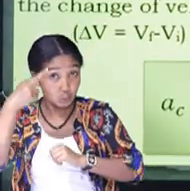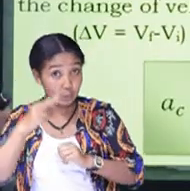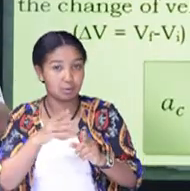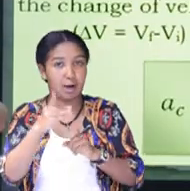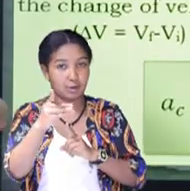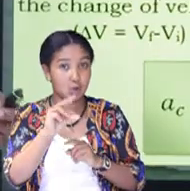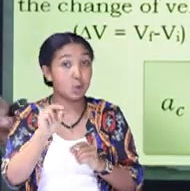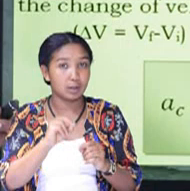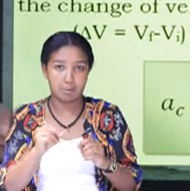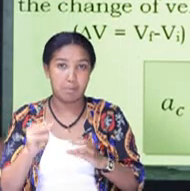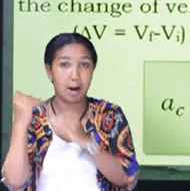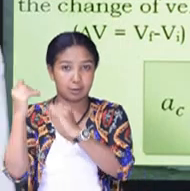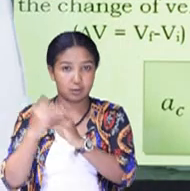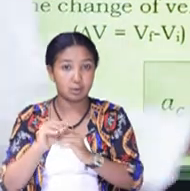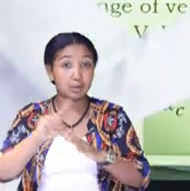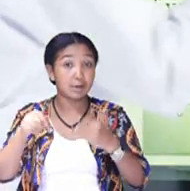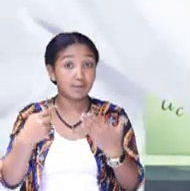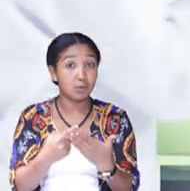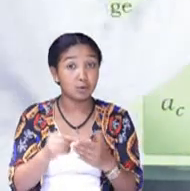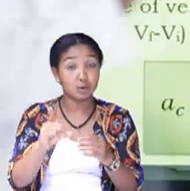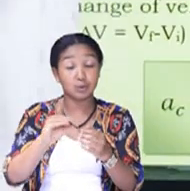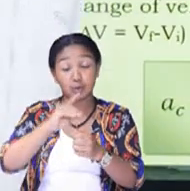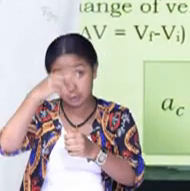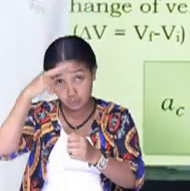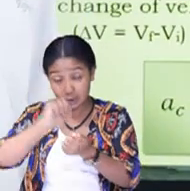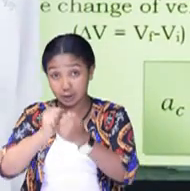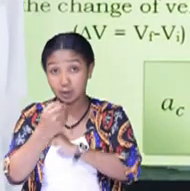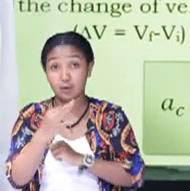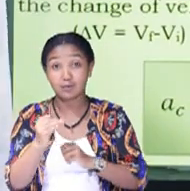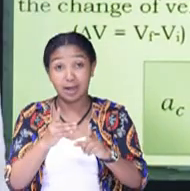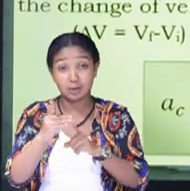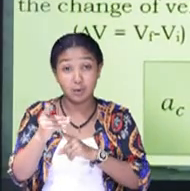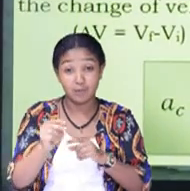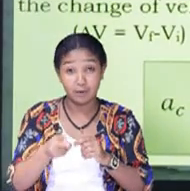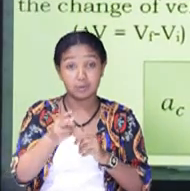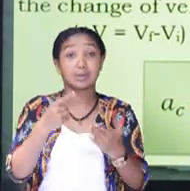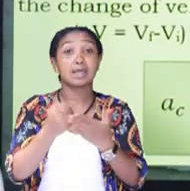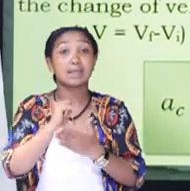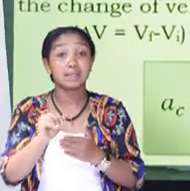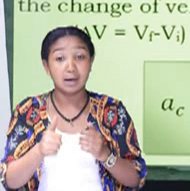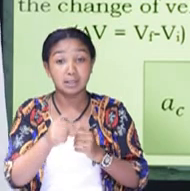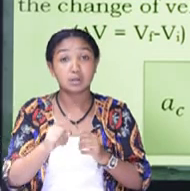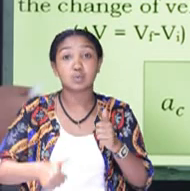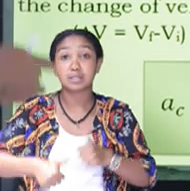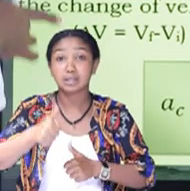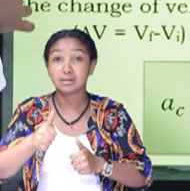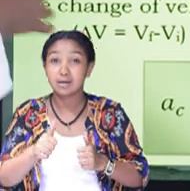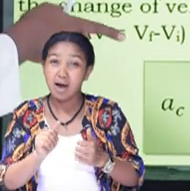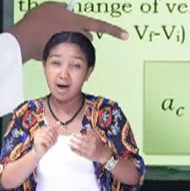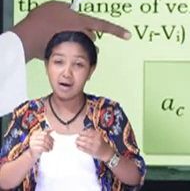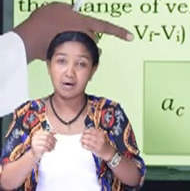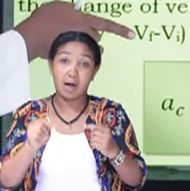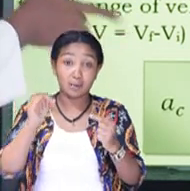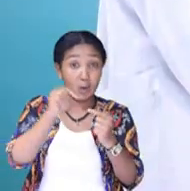the direction, not in magnitude. Therefore, due to the change of direction of a velocity, there is an acceleration which is acting towards